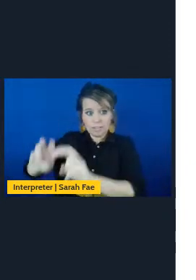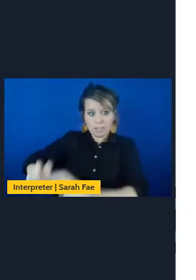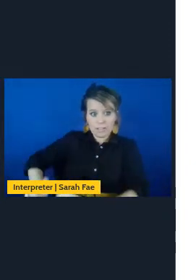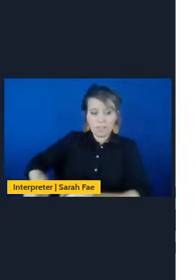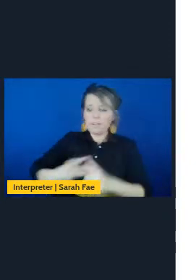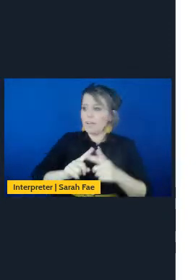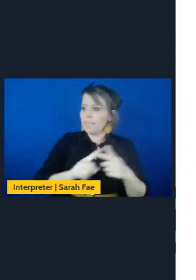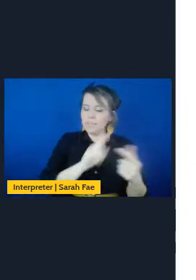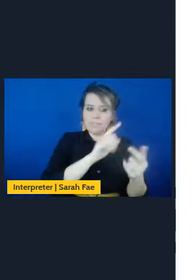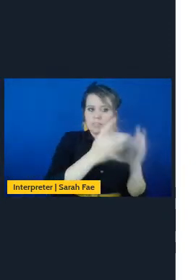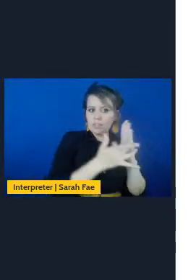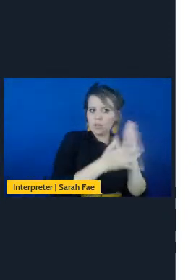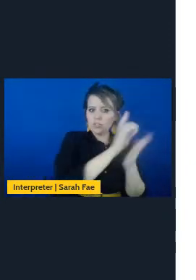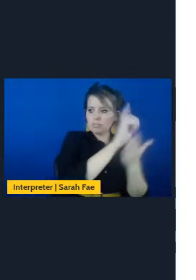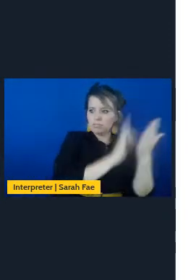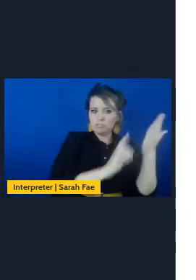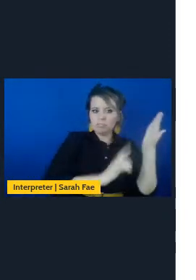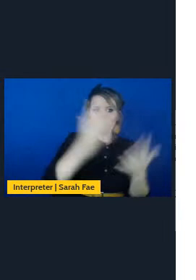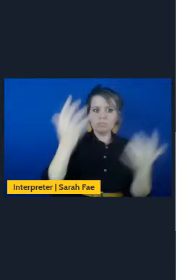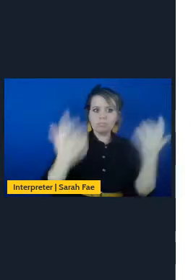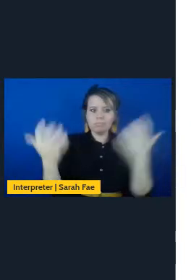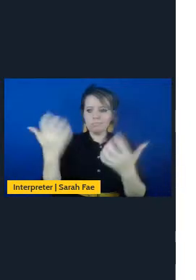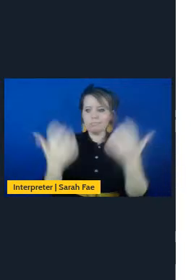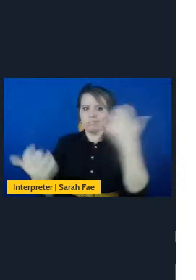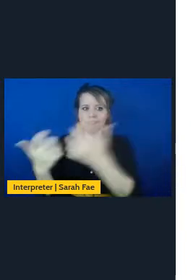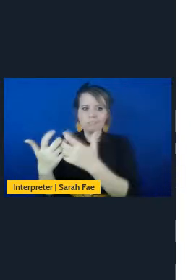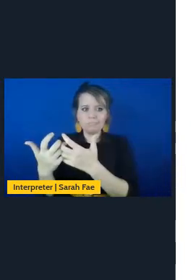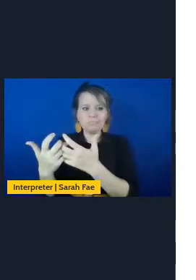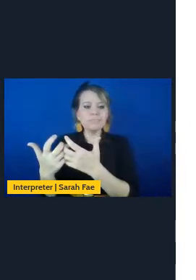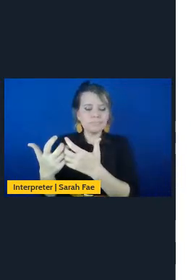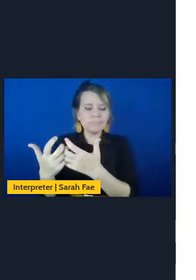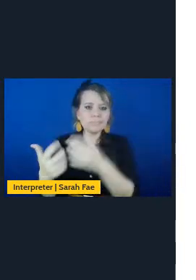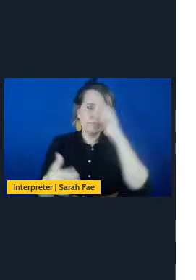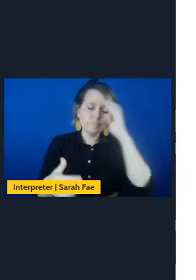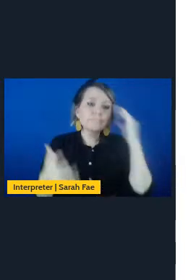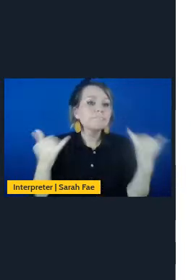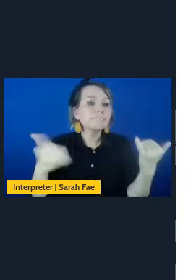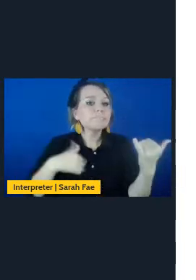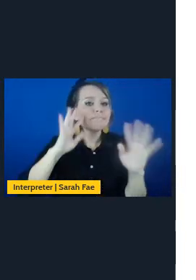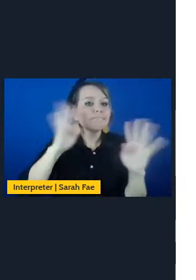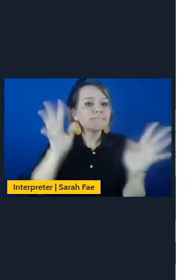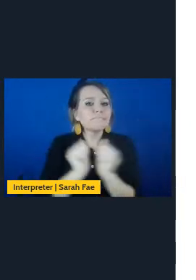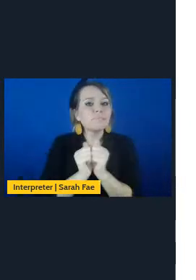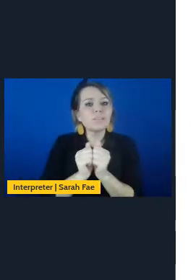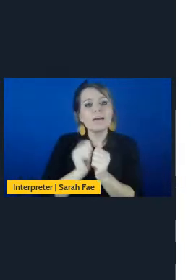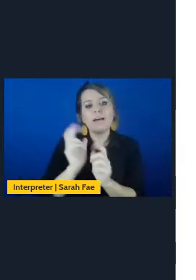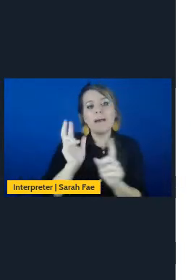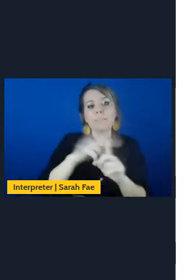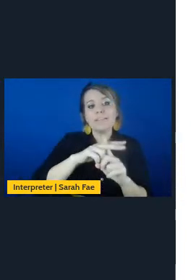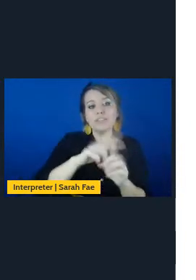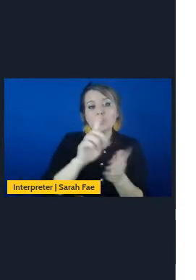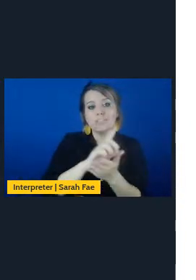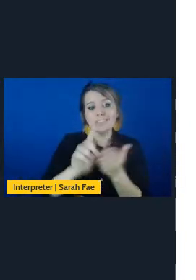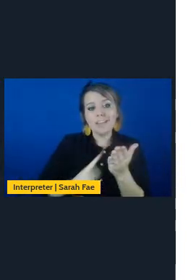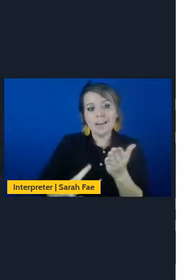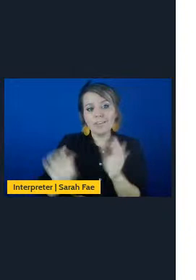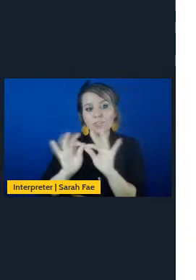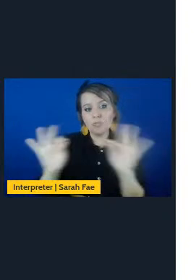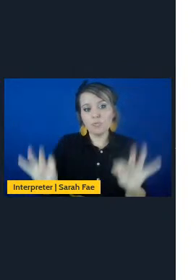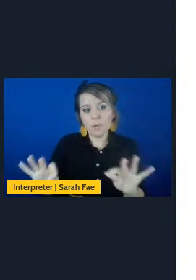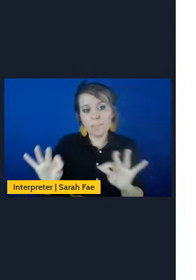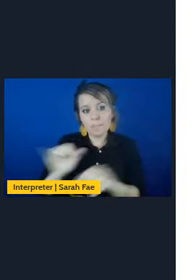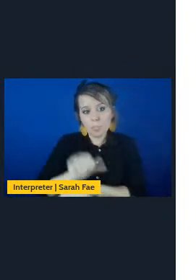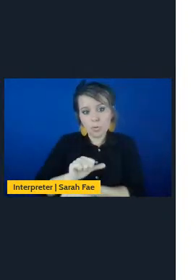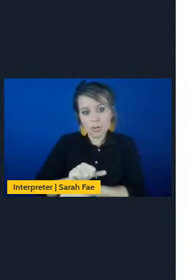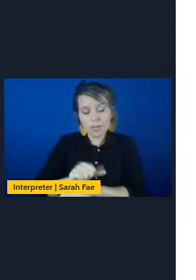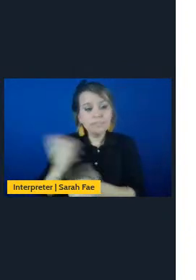to address those needs. And that's where I came up with the application design framework, which introduces